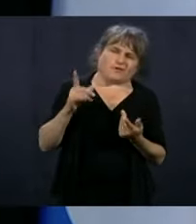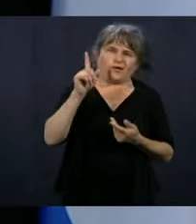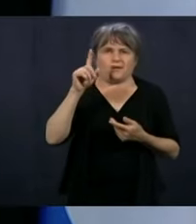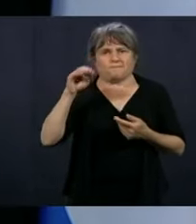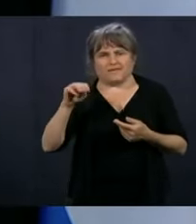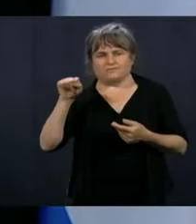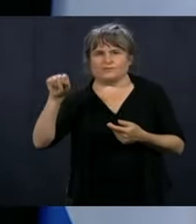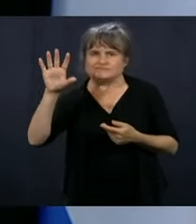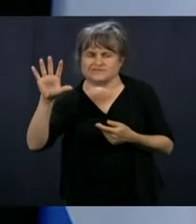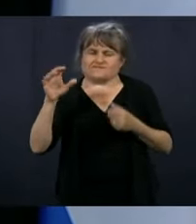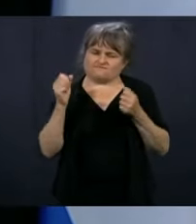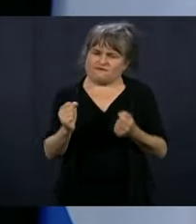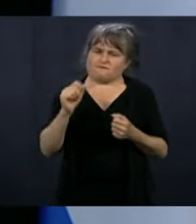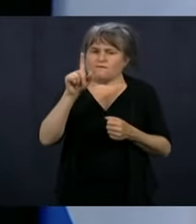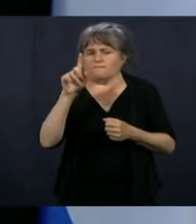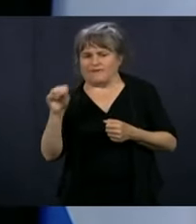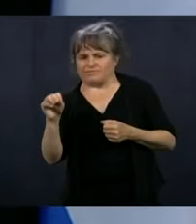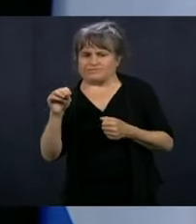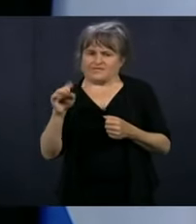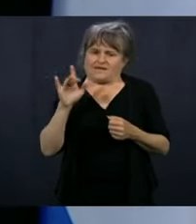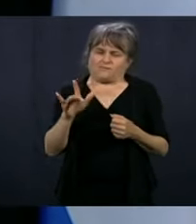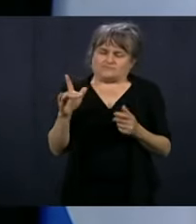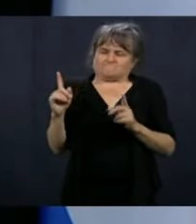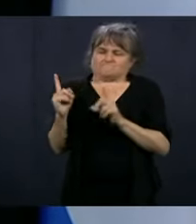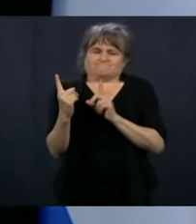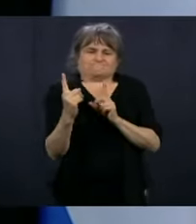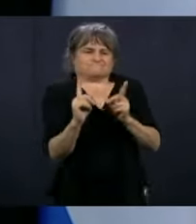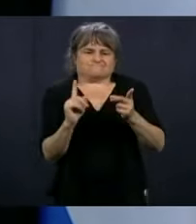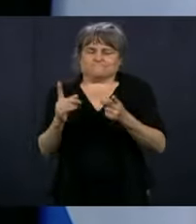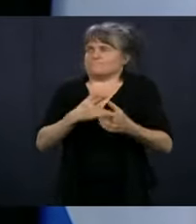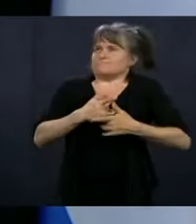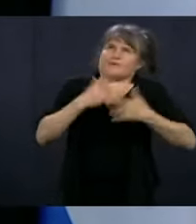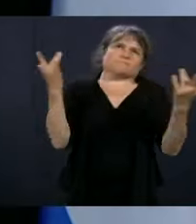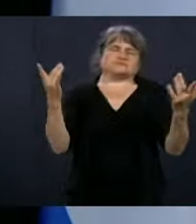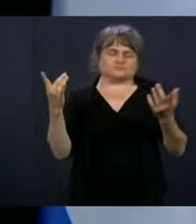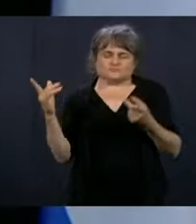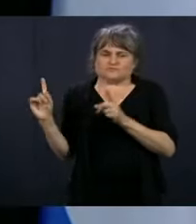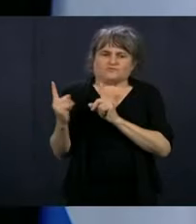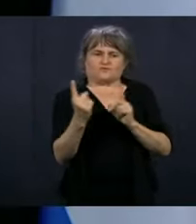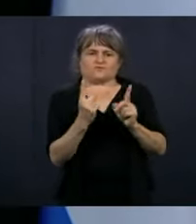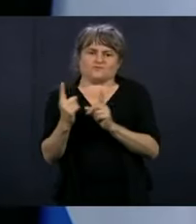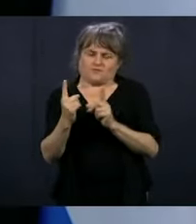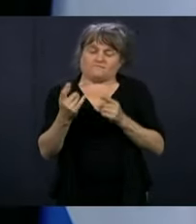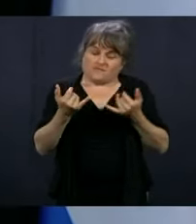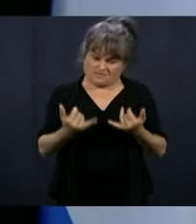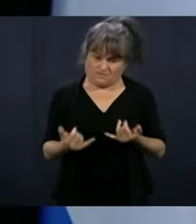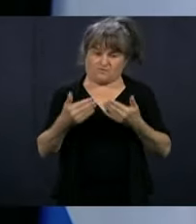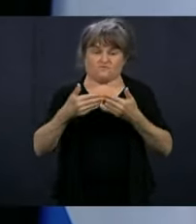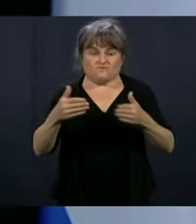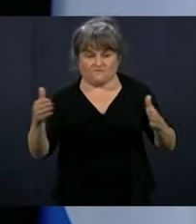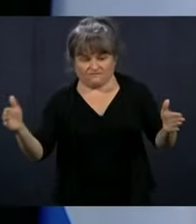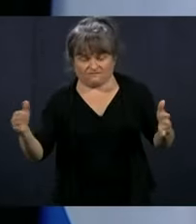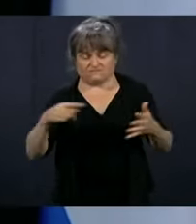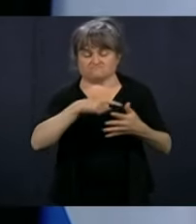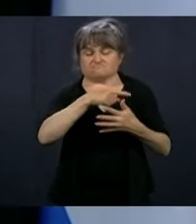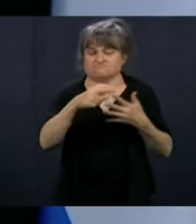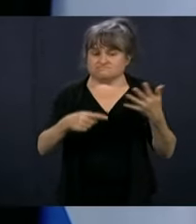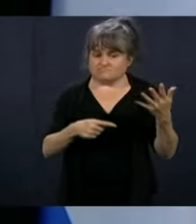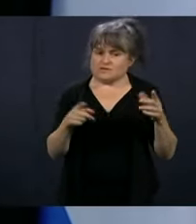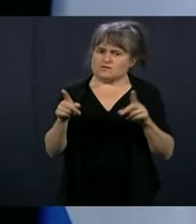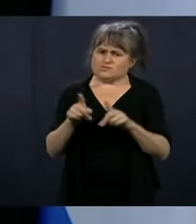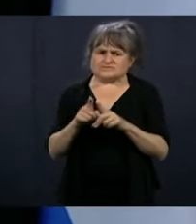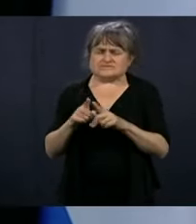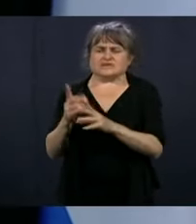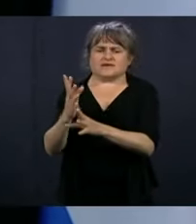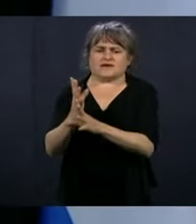opportunities. So it was a question of prudence. But now, with activities starting again in society, with the feasibility of certain things, and with certain